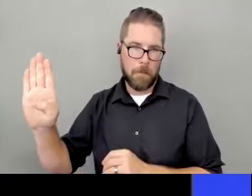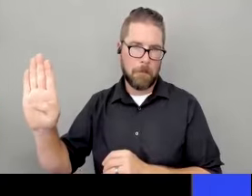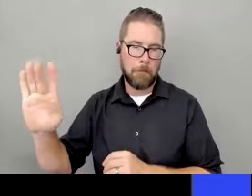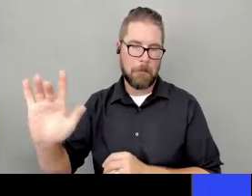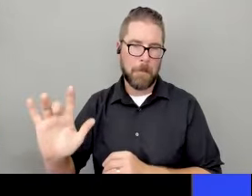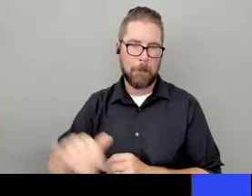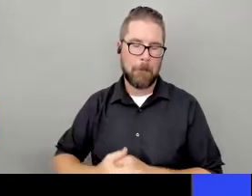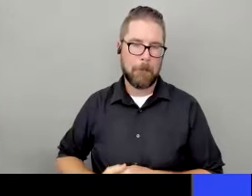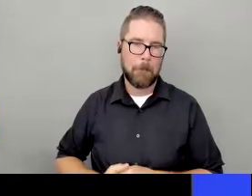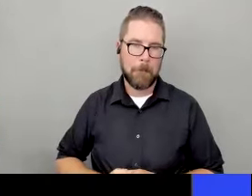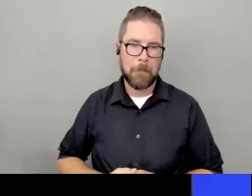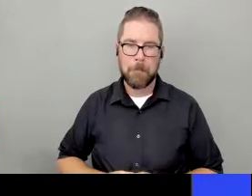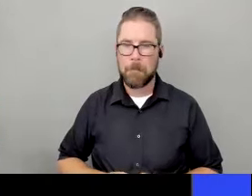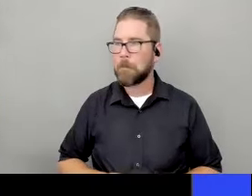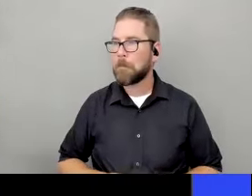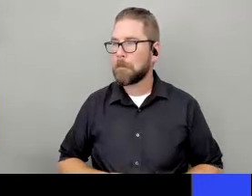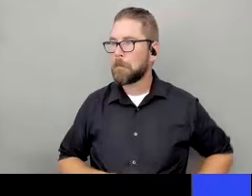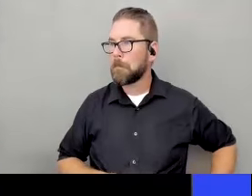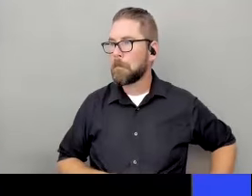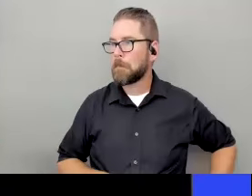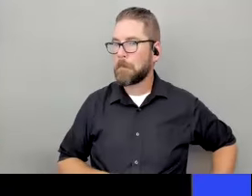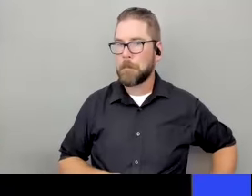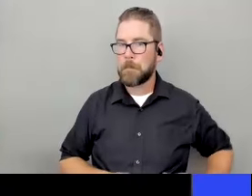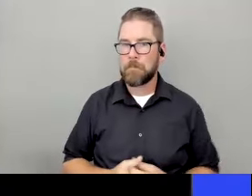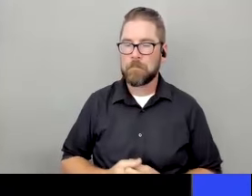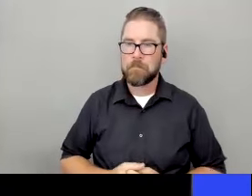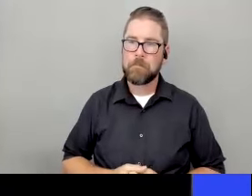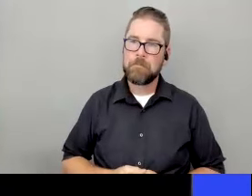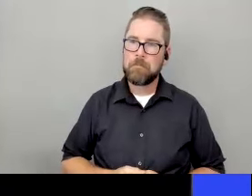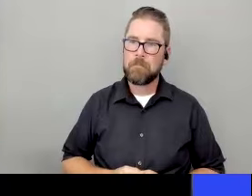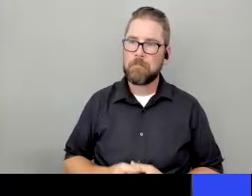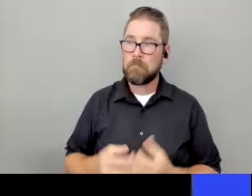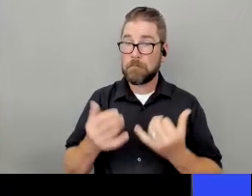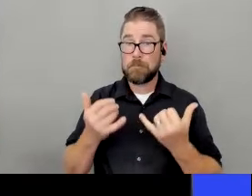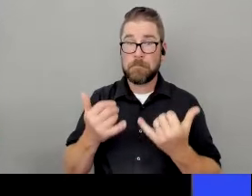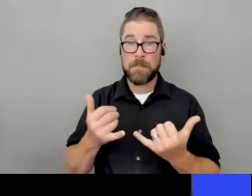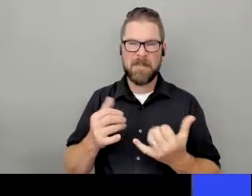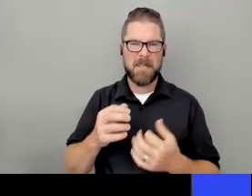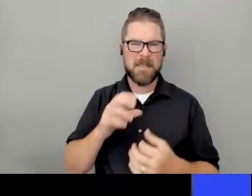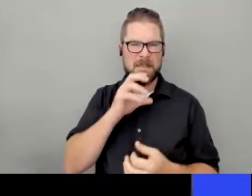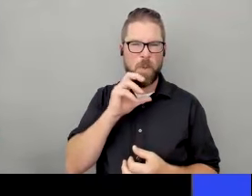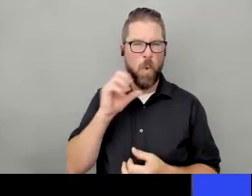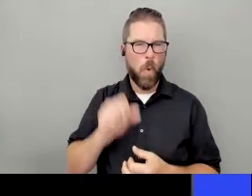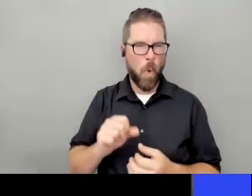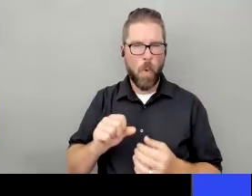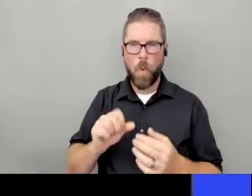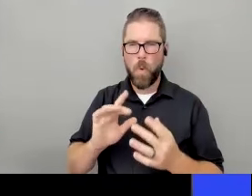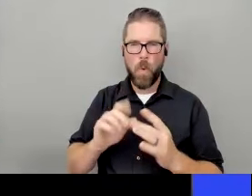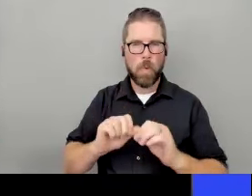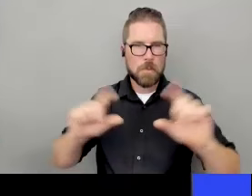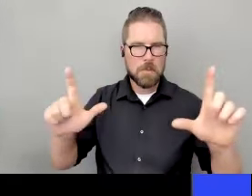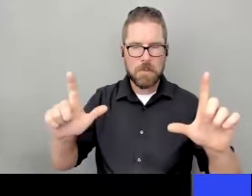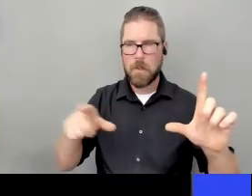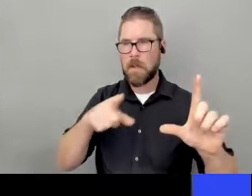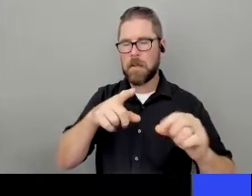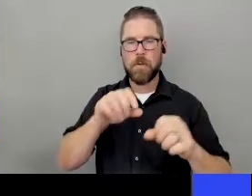So now the Play Pause It, the build site, I guess you would call it, where you're going to work on your video, add your